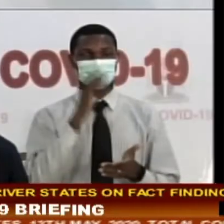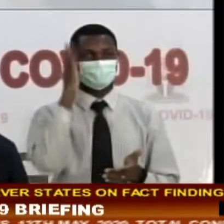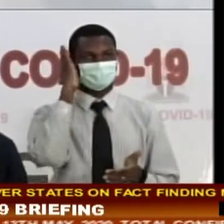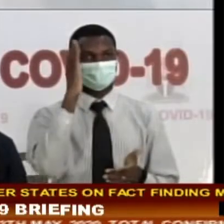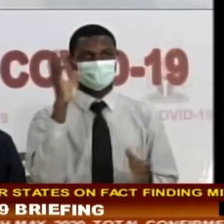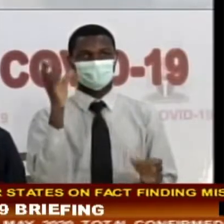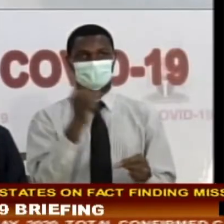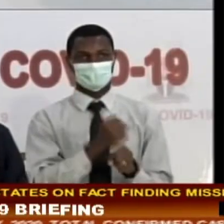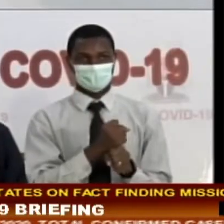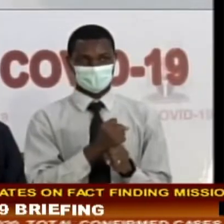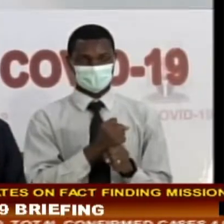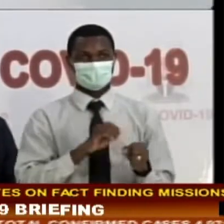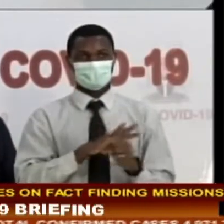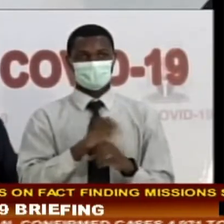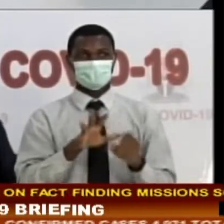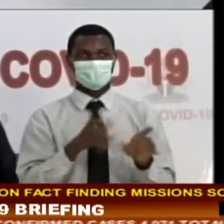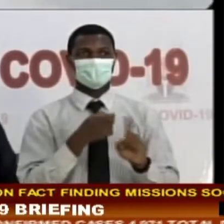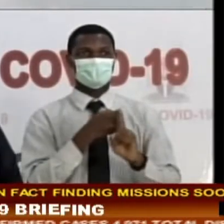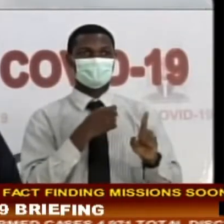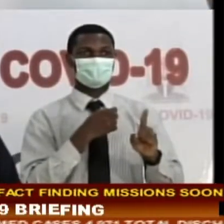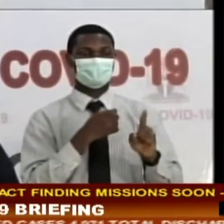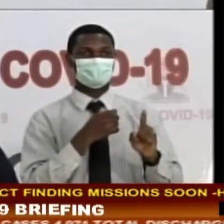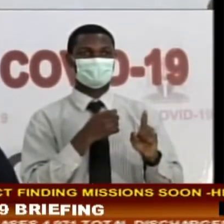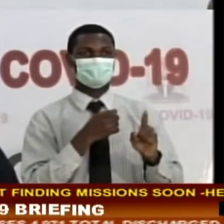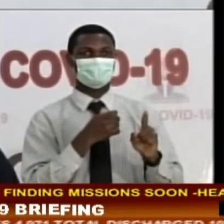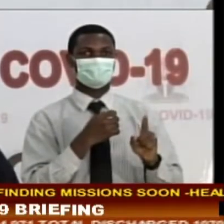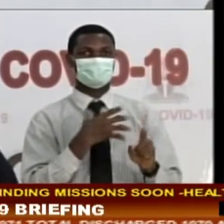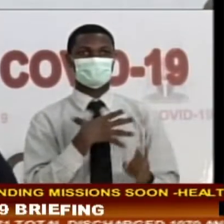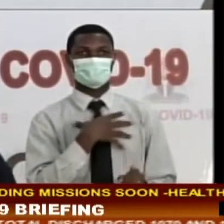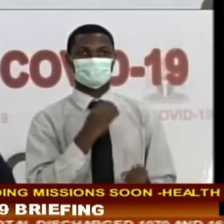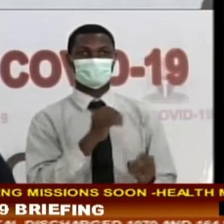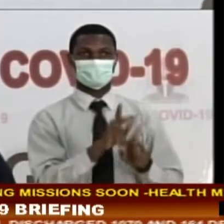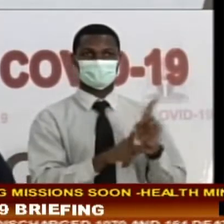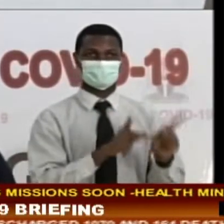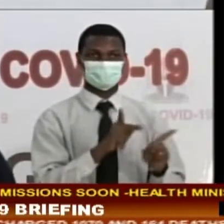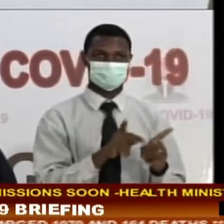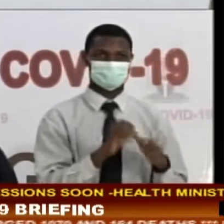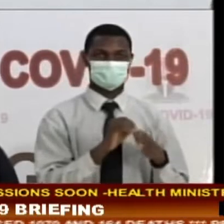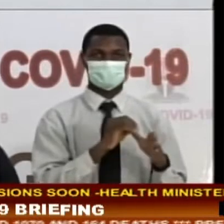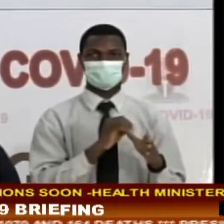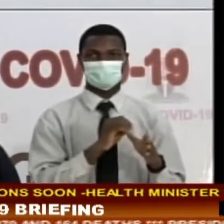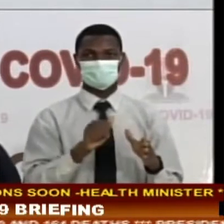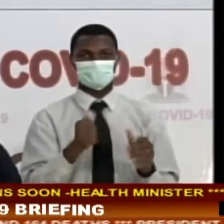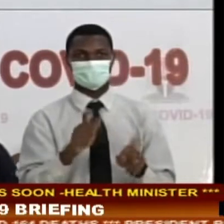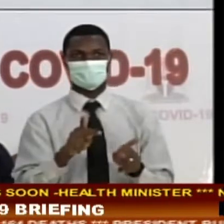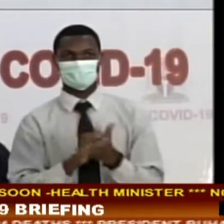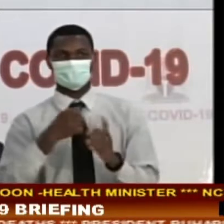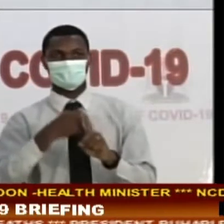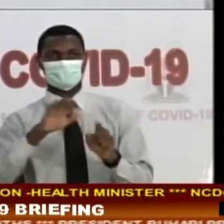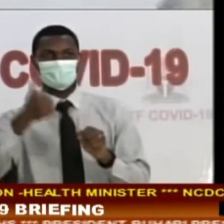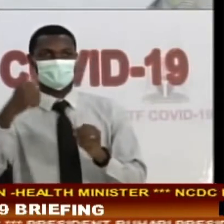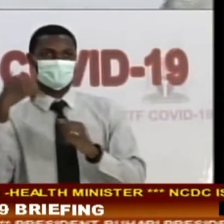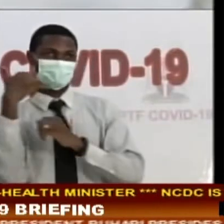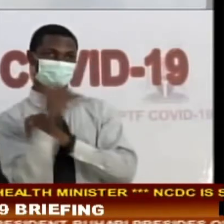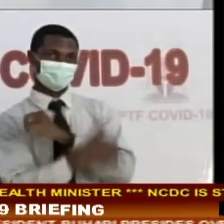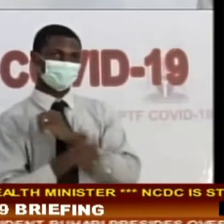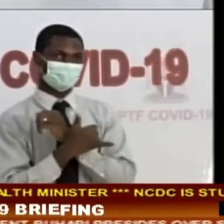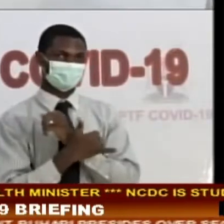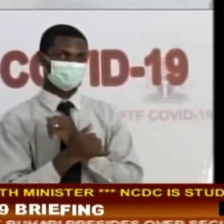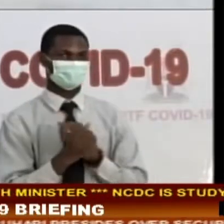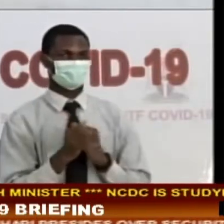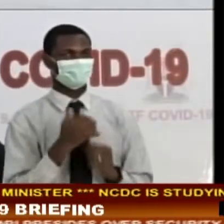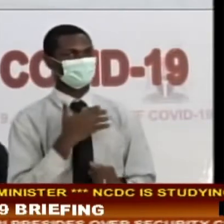foreigner well uh you're more like you're just as likely to catch covid from a fellow citizen uh at the